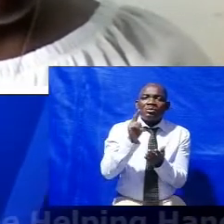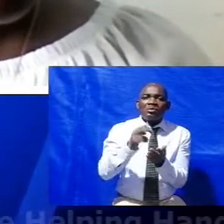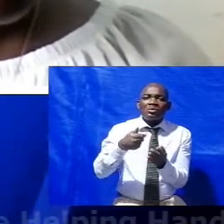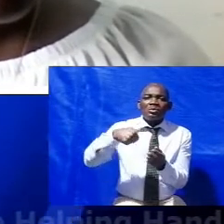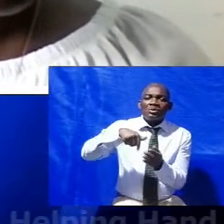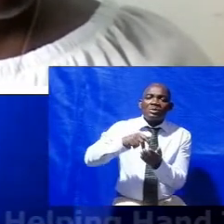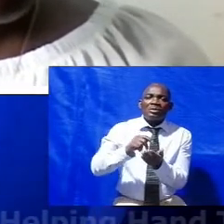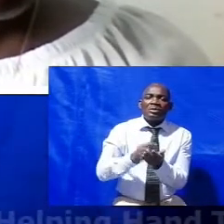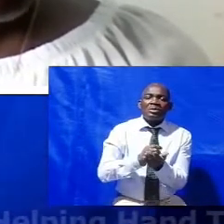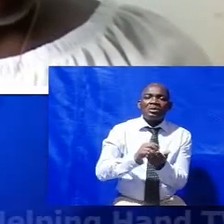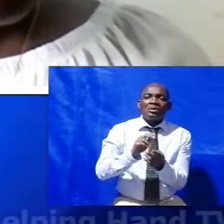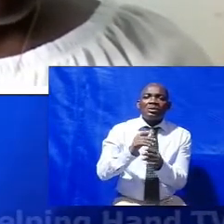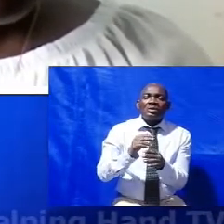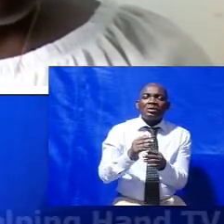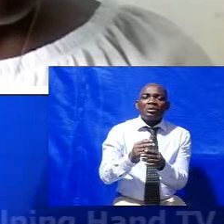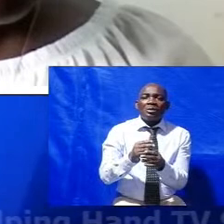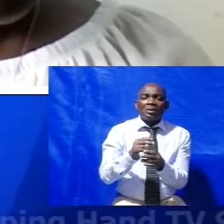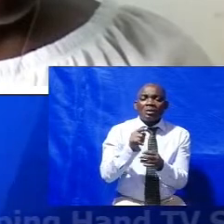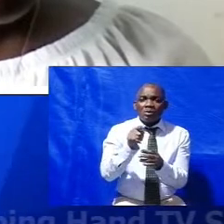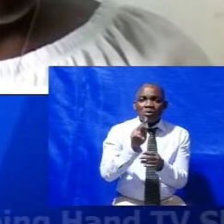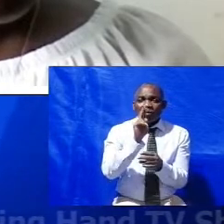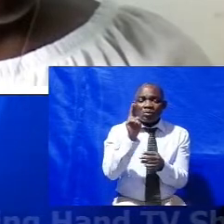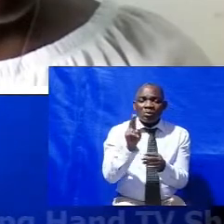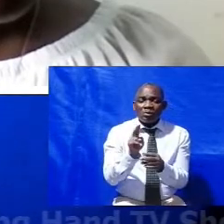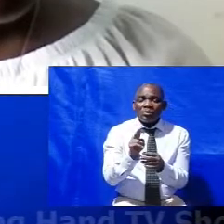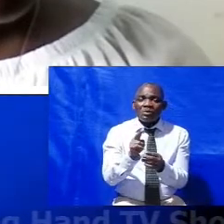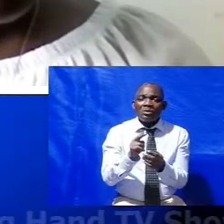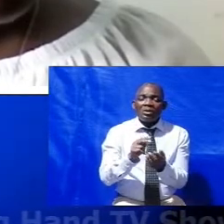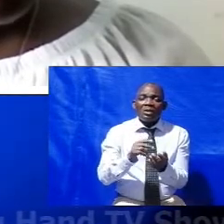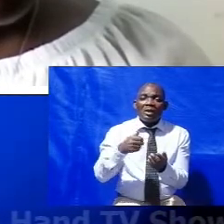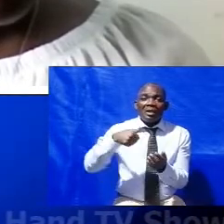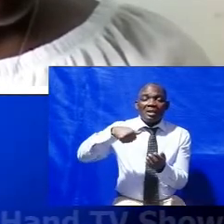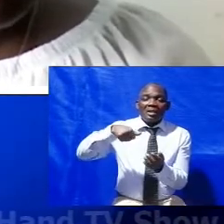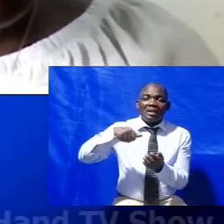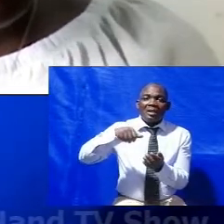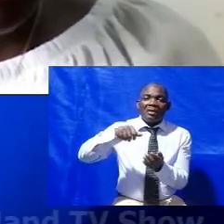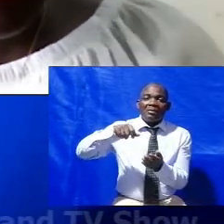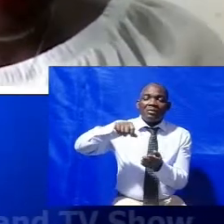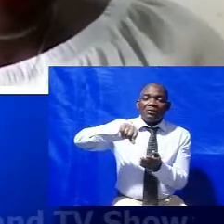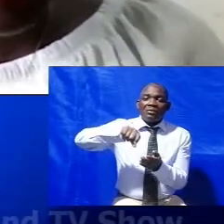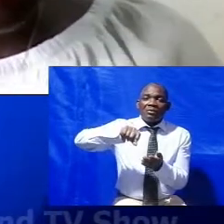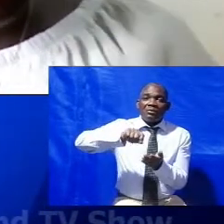soap. I wonder what other things you were doing.